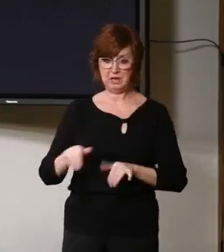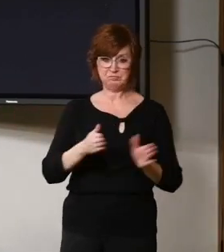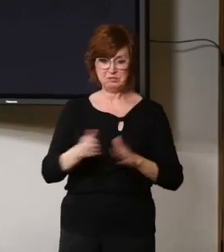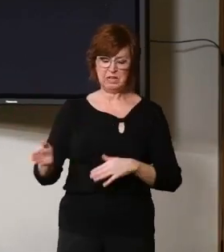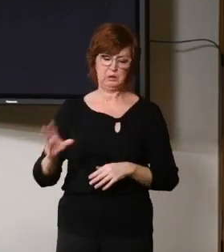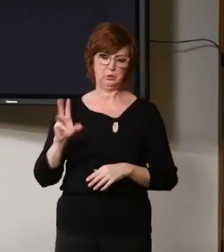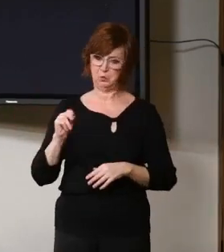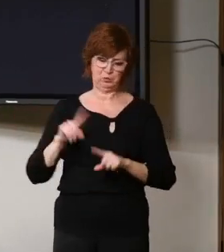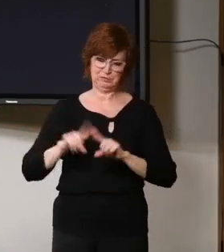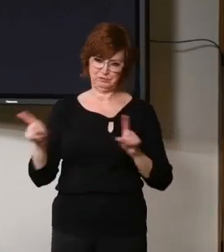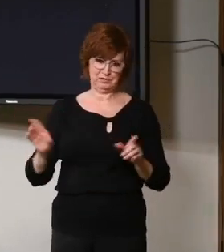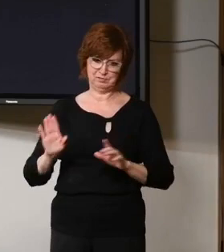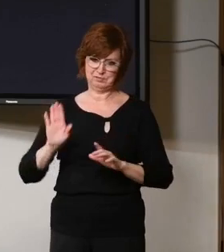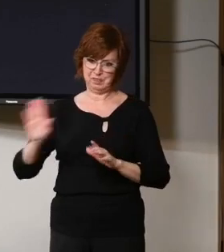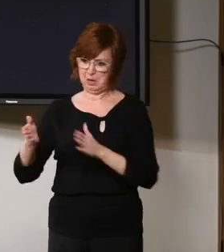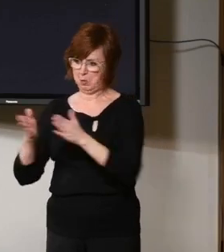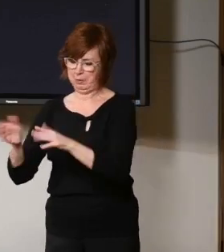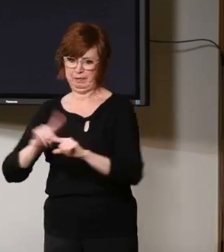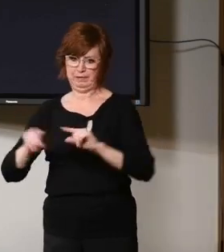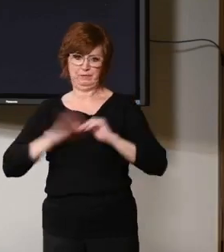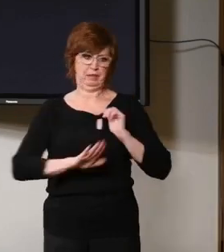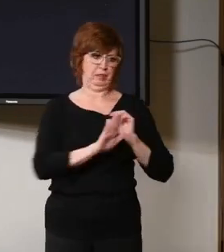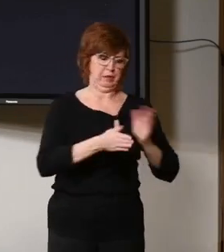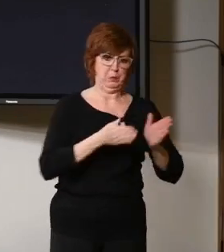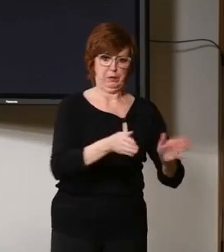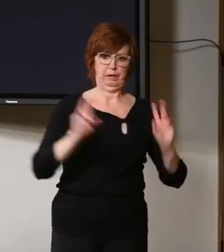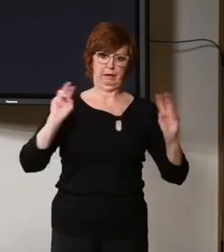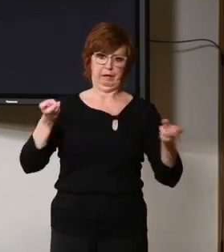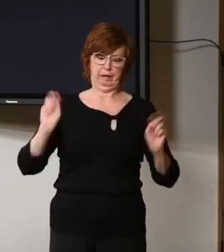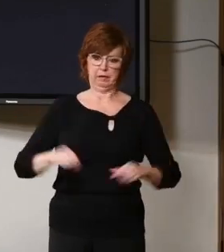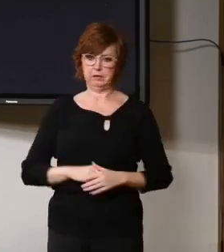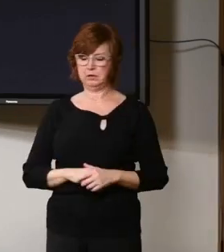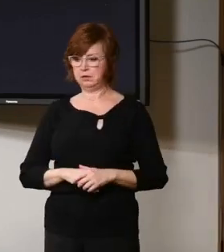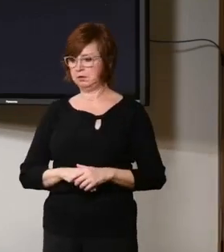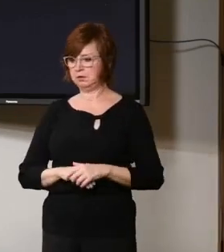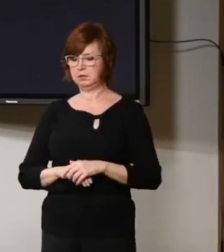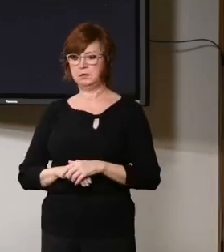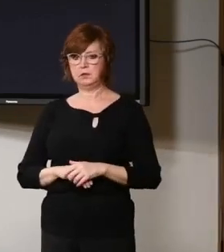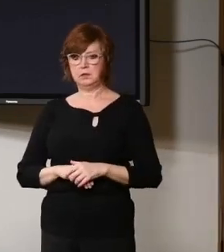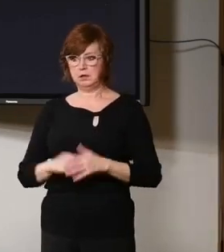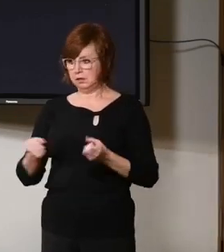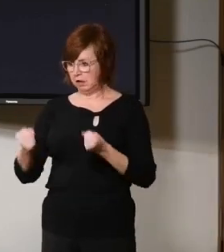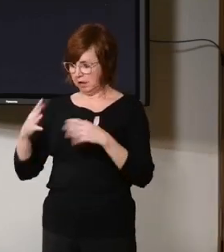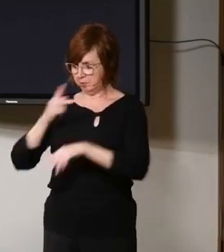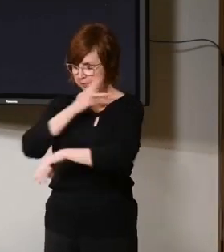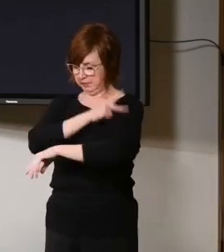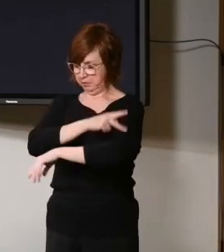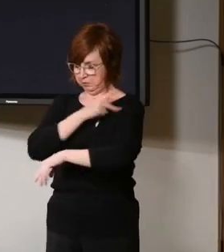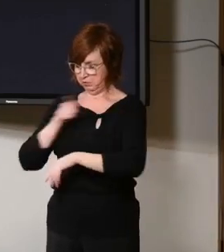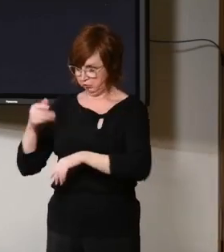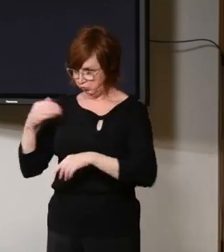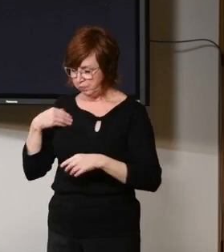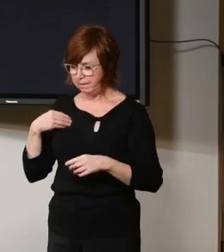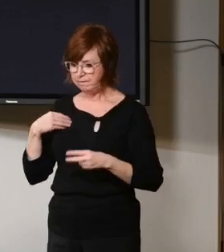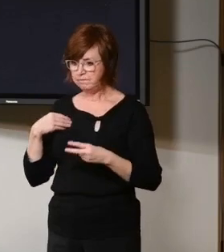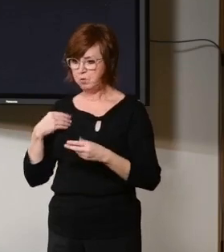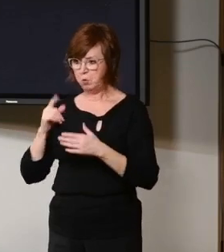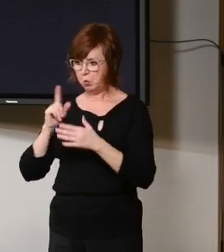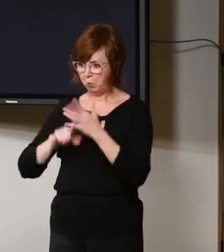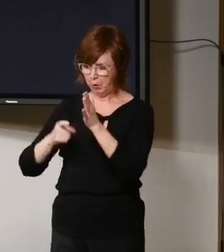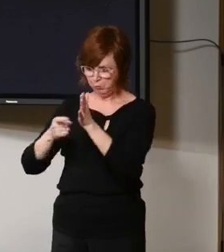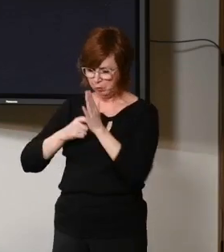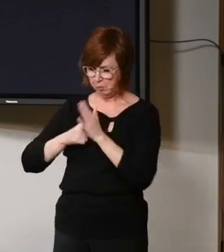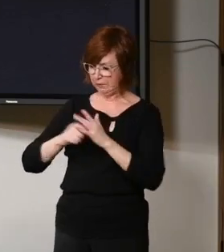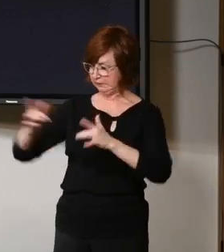be identical because it's going to be based on the volume of patients that they may see and the type of care that they may